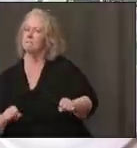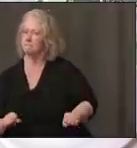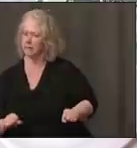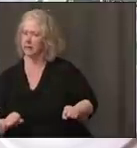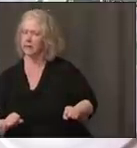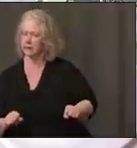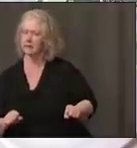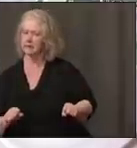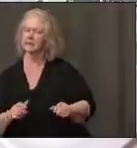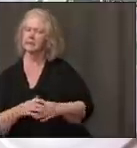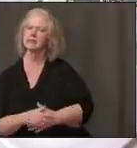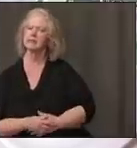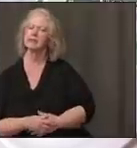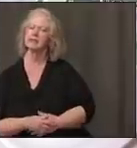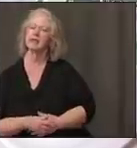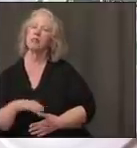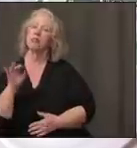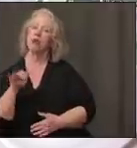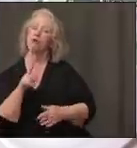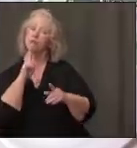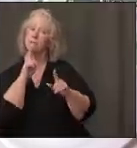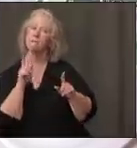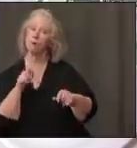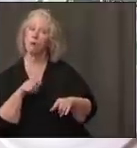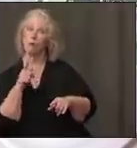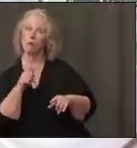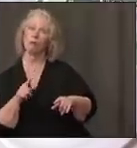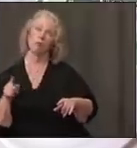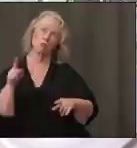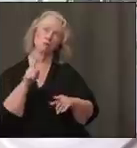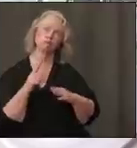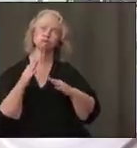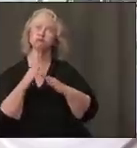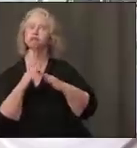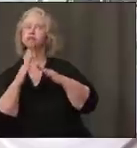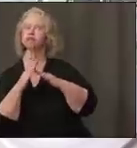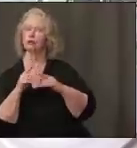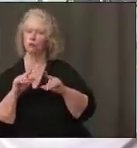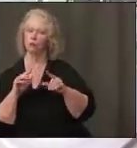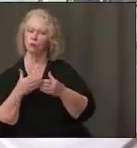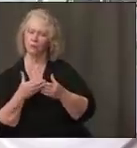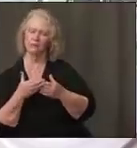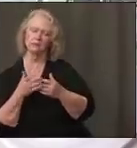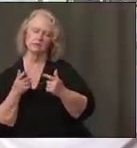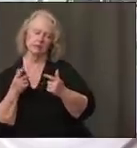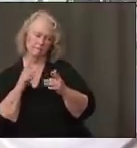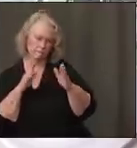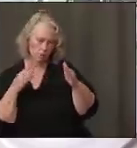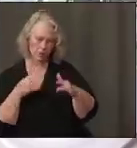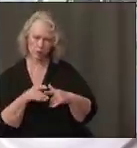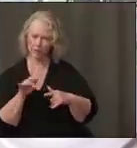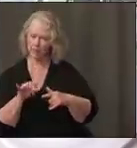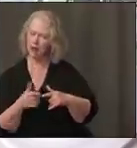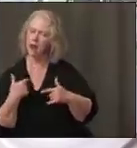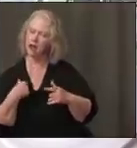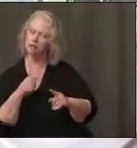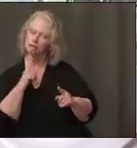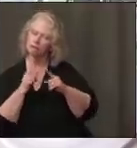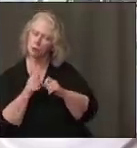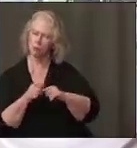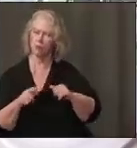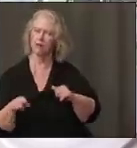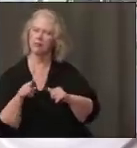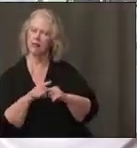that. I know the report that the expert group's going to deliver is going to lean heavily on that. I've had some conversations with them in terms of